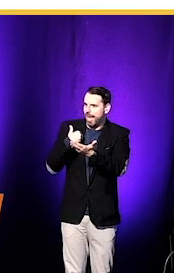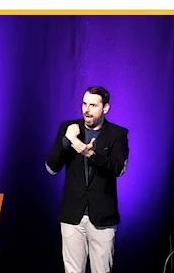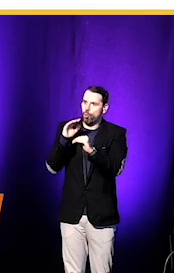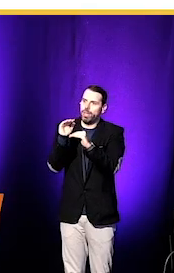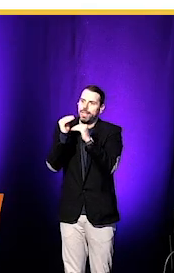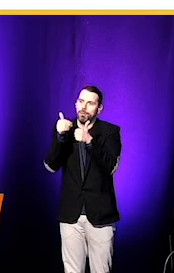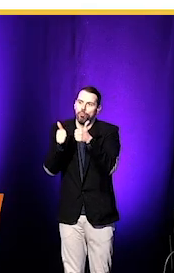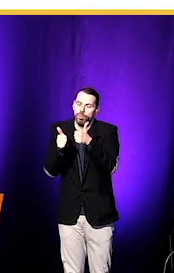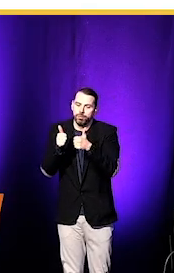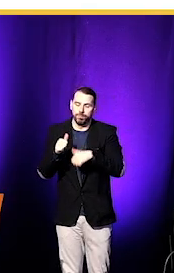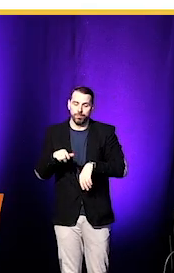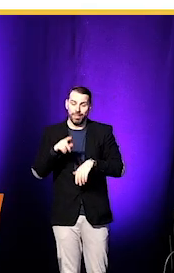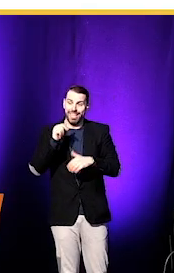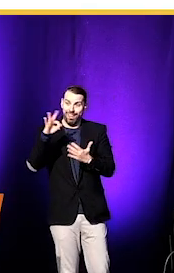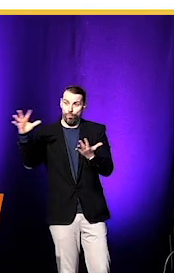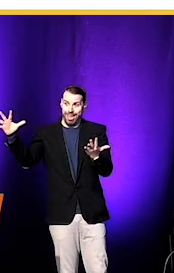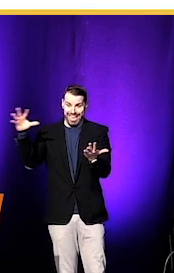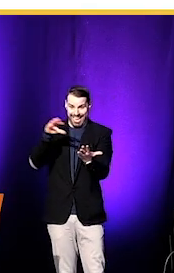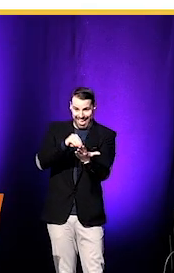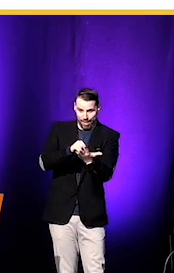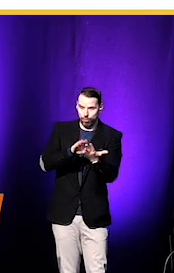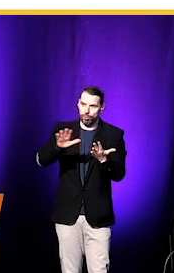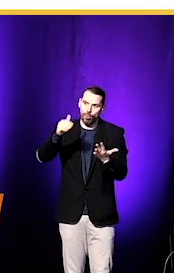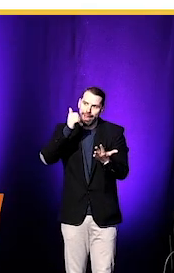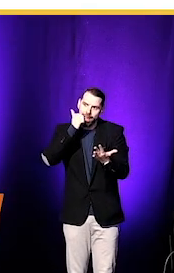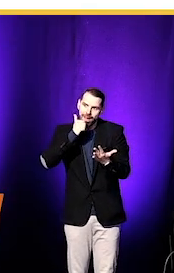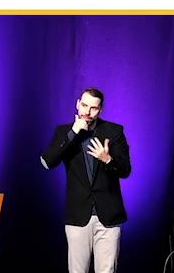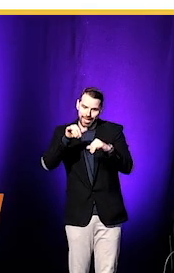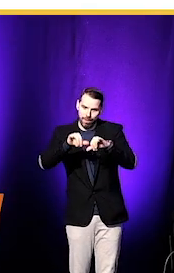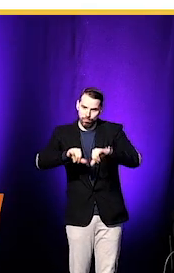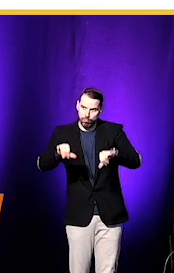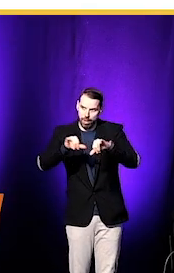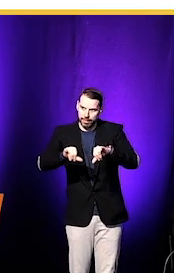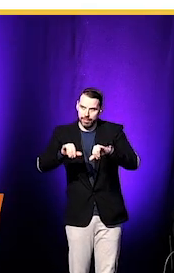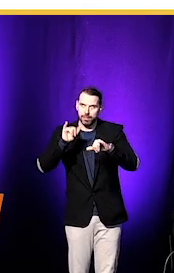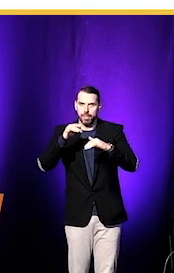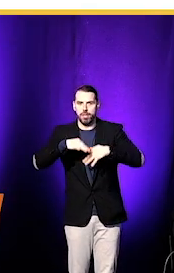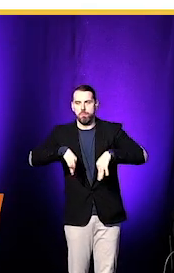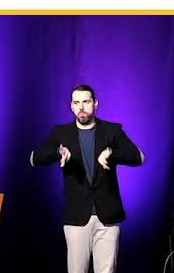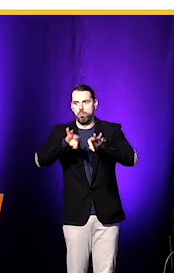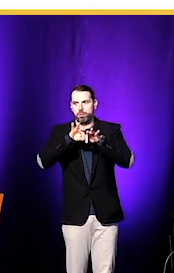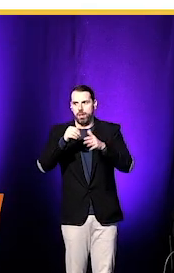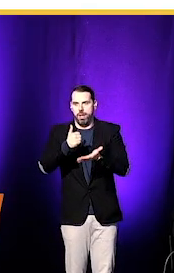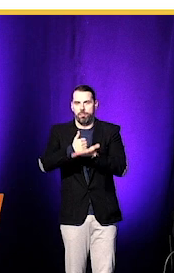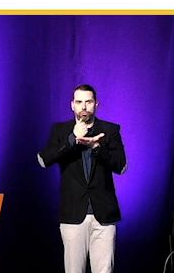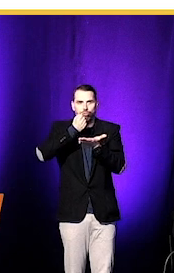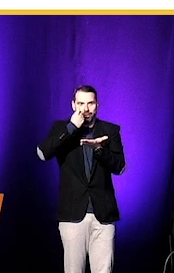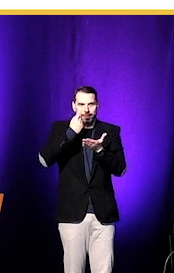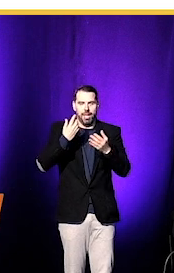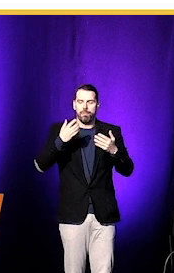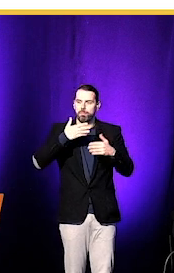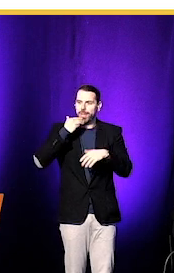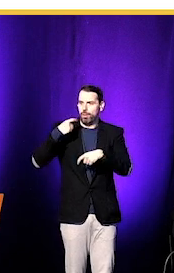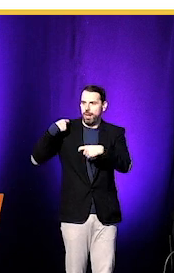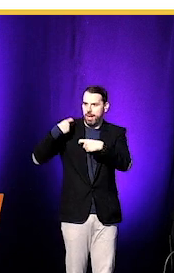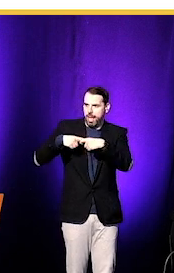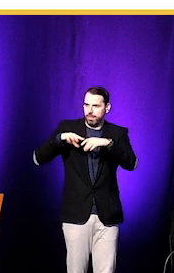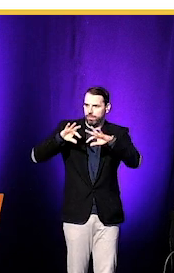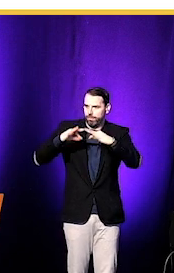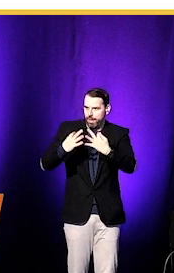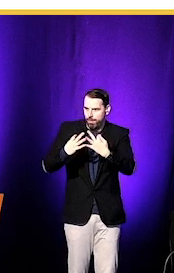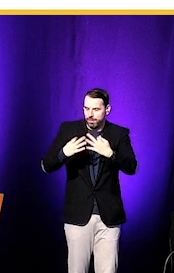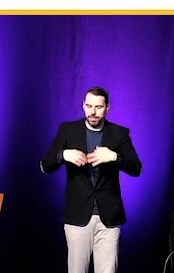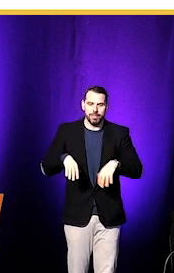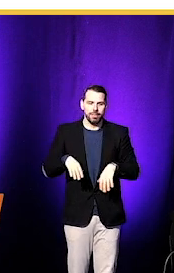families' everyday practices was so important to the multi-sided ethnography on the ingenuity of Latinx families' new media practices, in